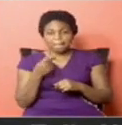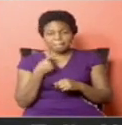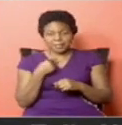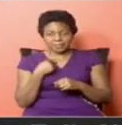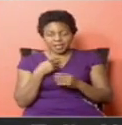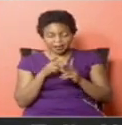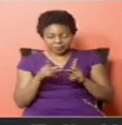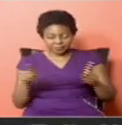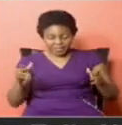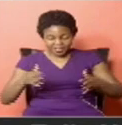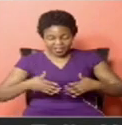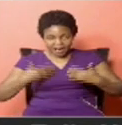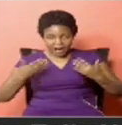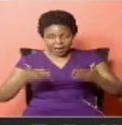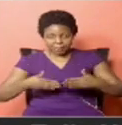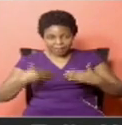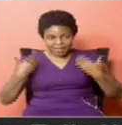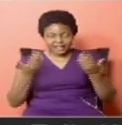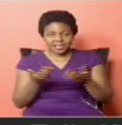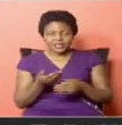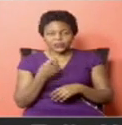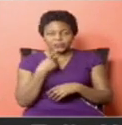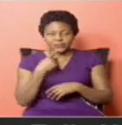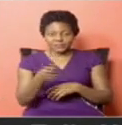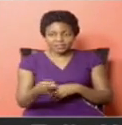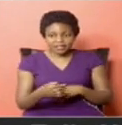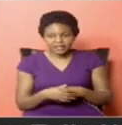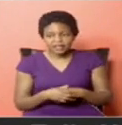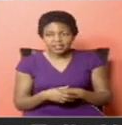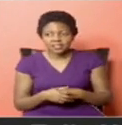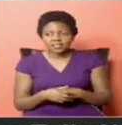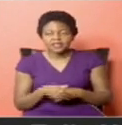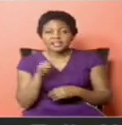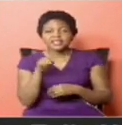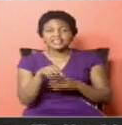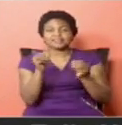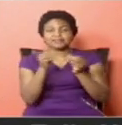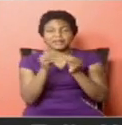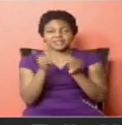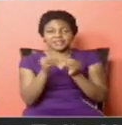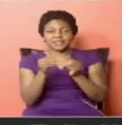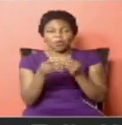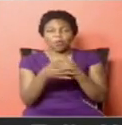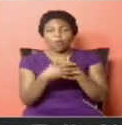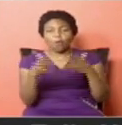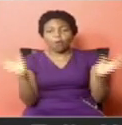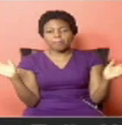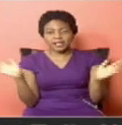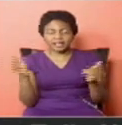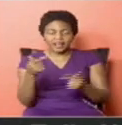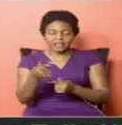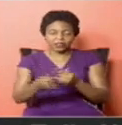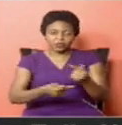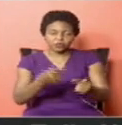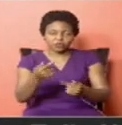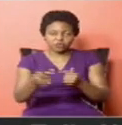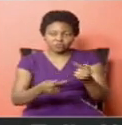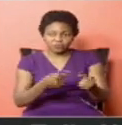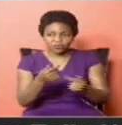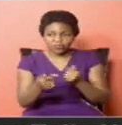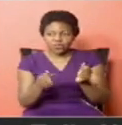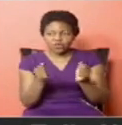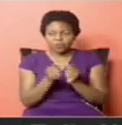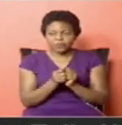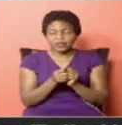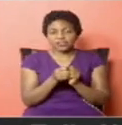pleasure to suggest that this meeting proceeds with